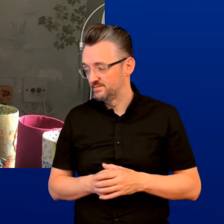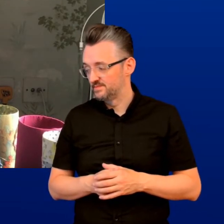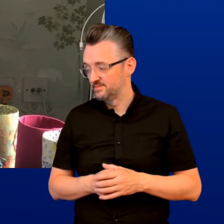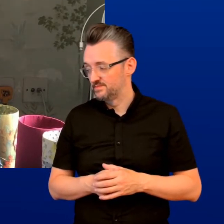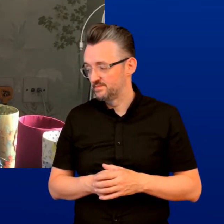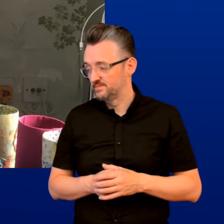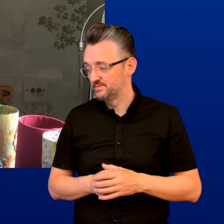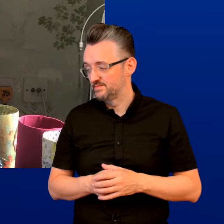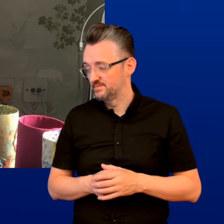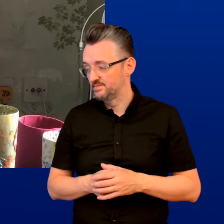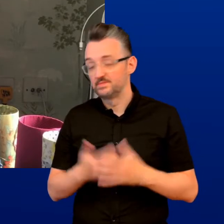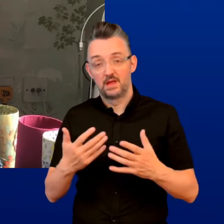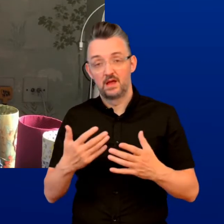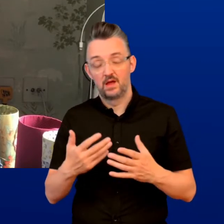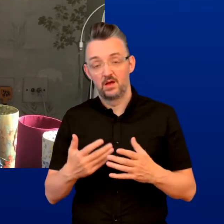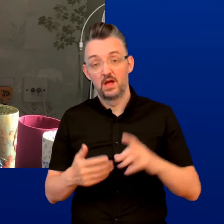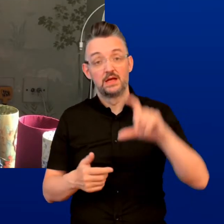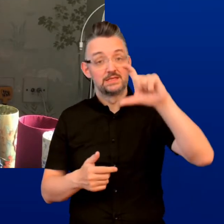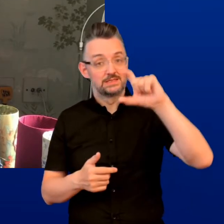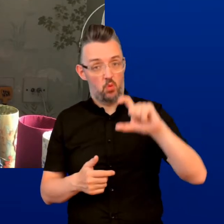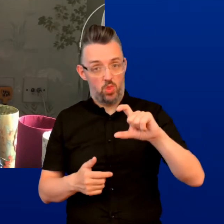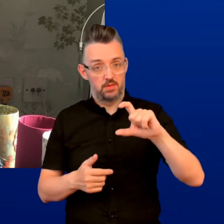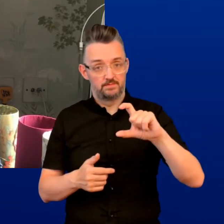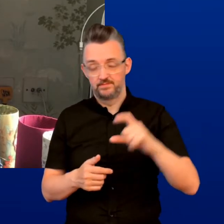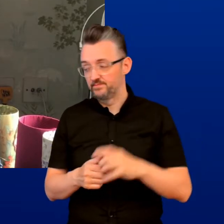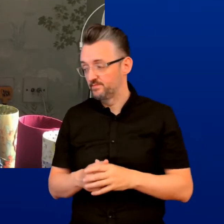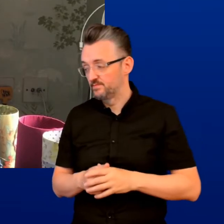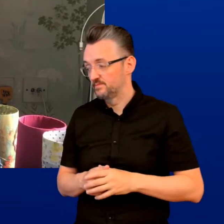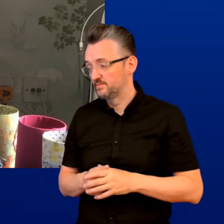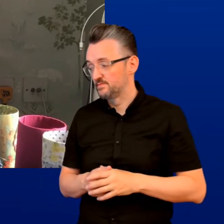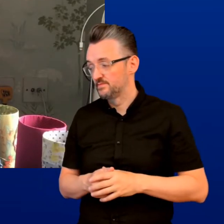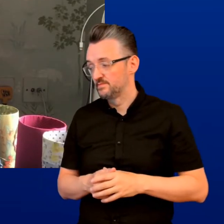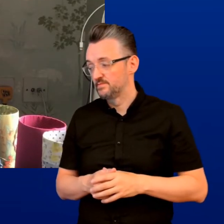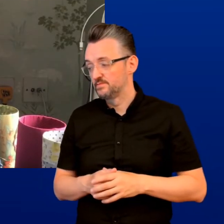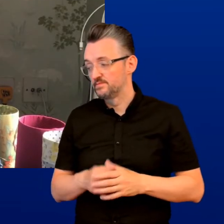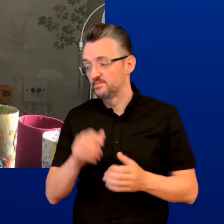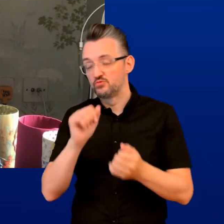So that's the big one. Then I've got one of the wee ones, but